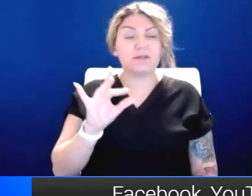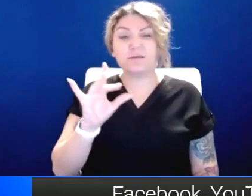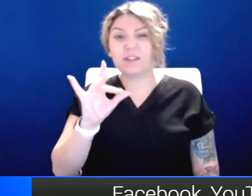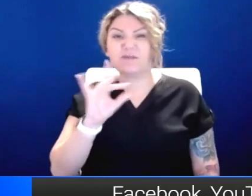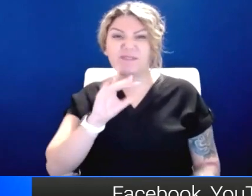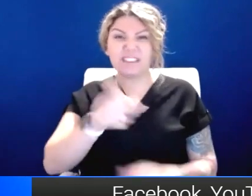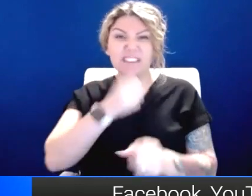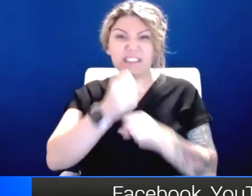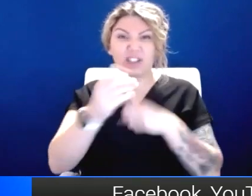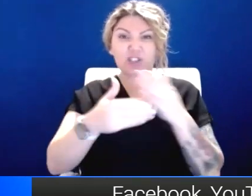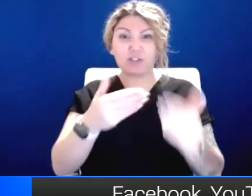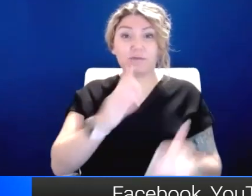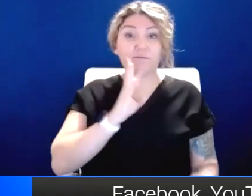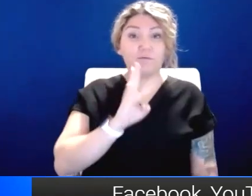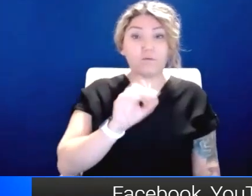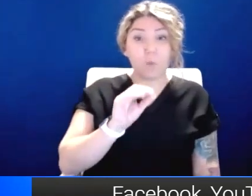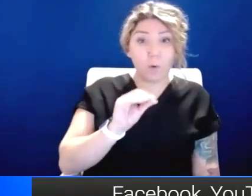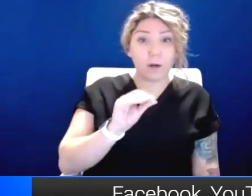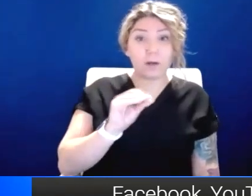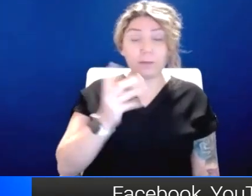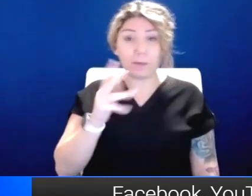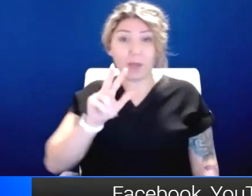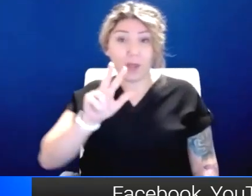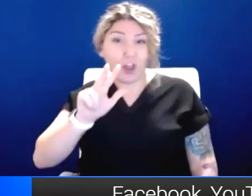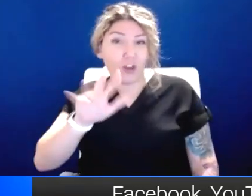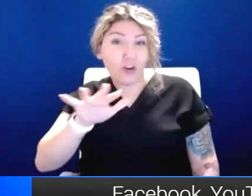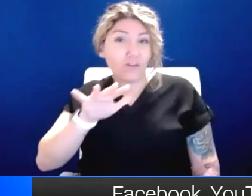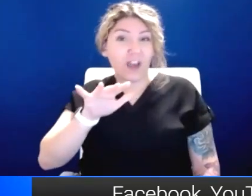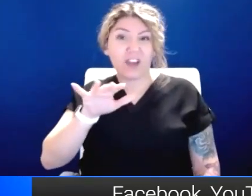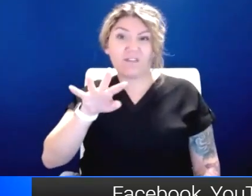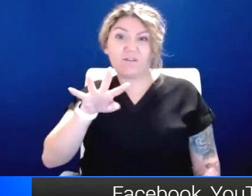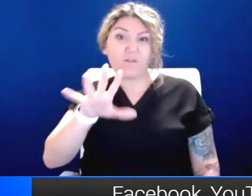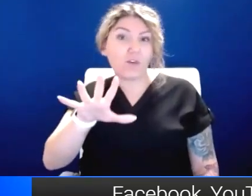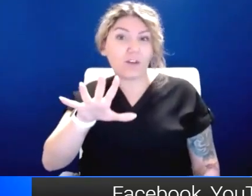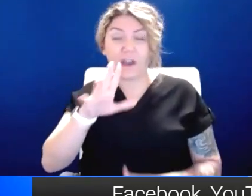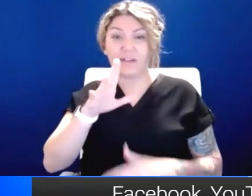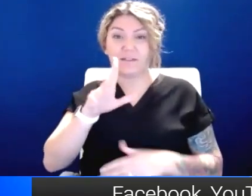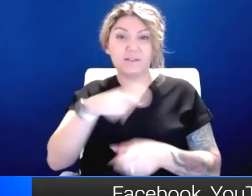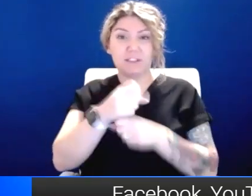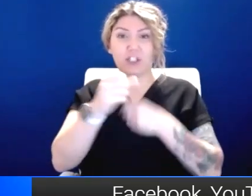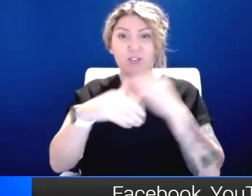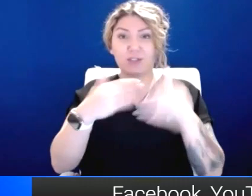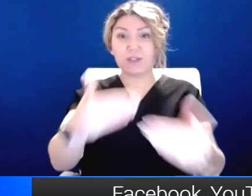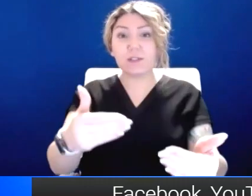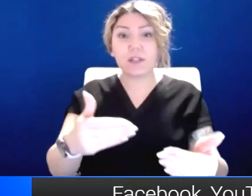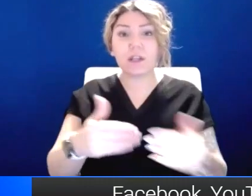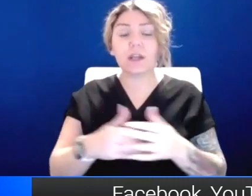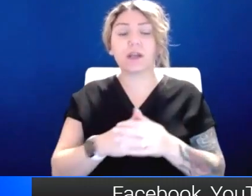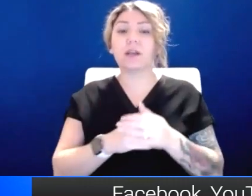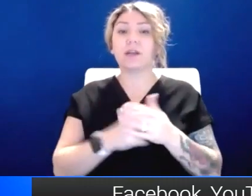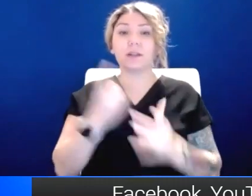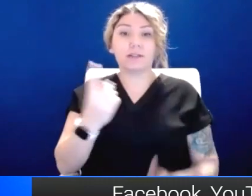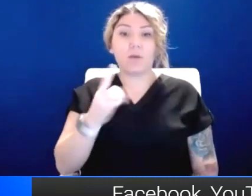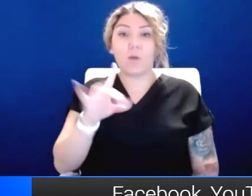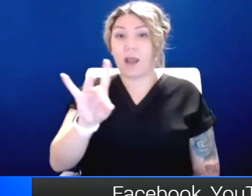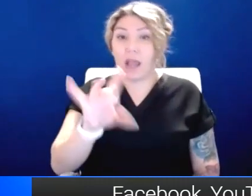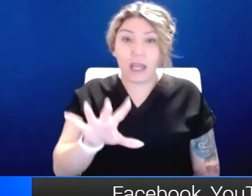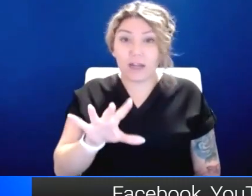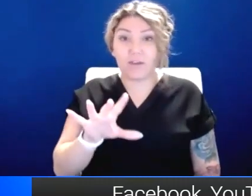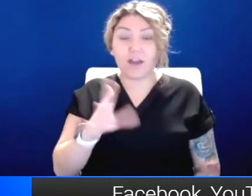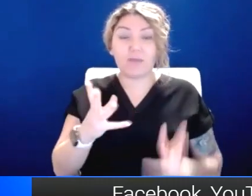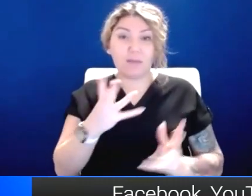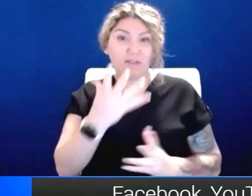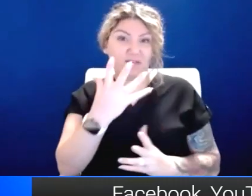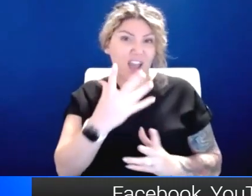40 years of age, they may have 35, 40, 45 years of progression. And if someone has it at 85, they may only have 5 or 10 years